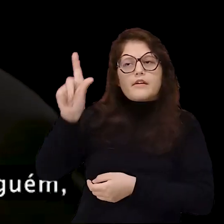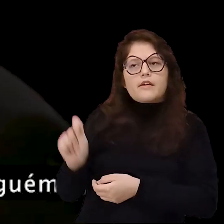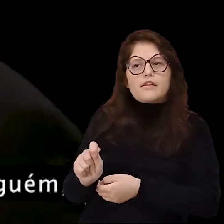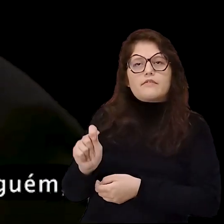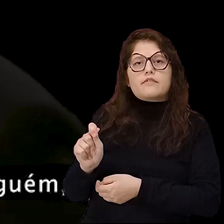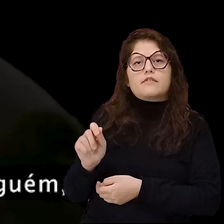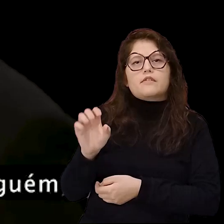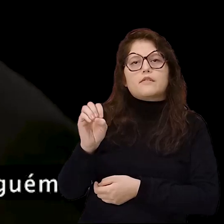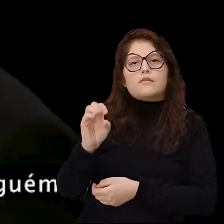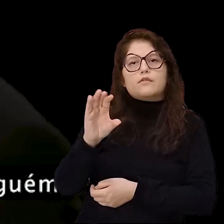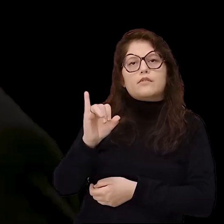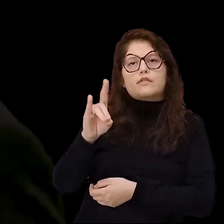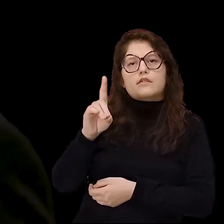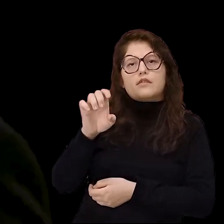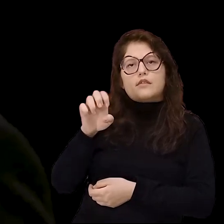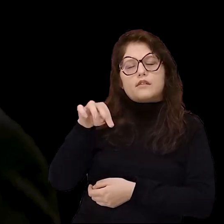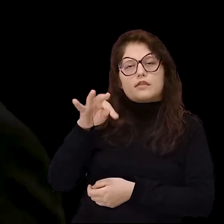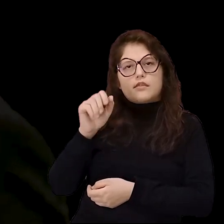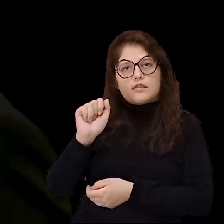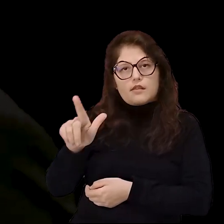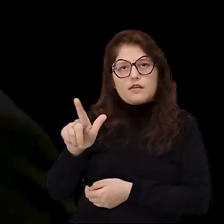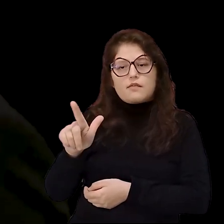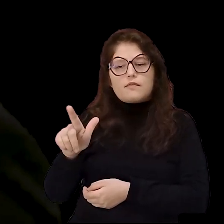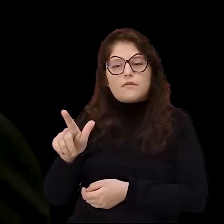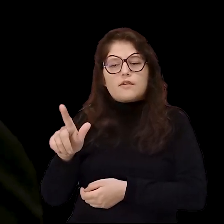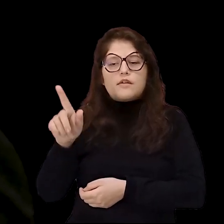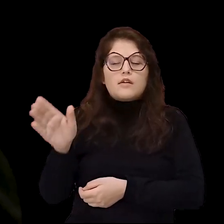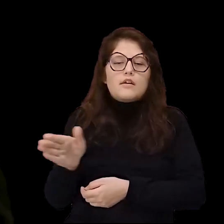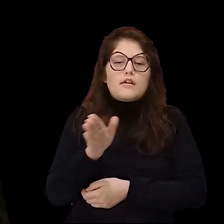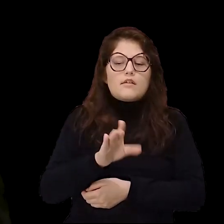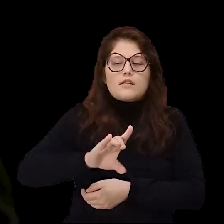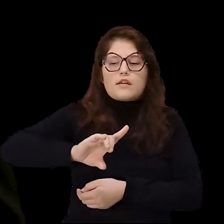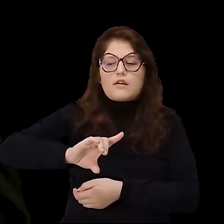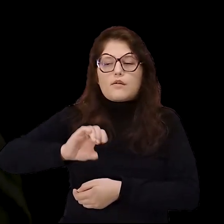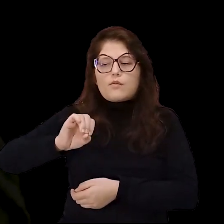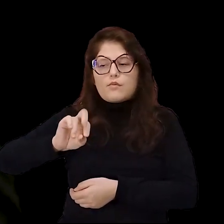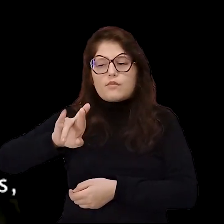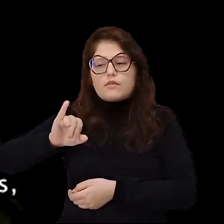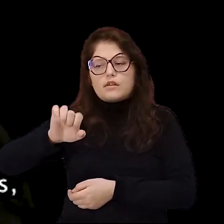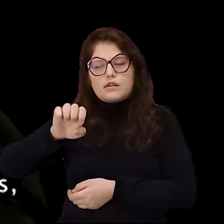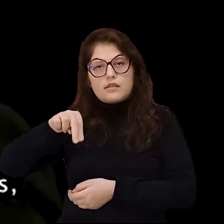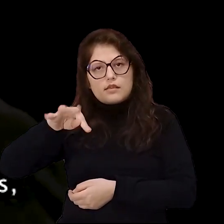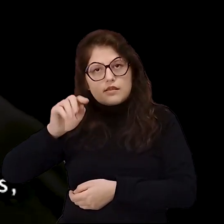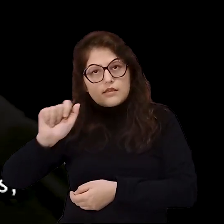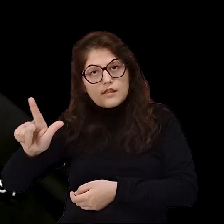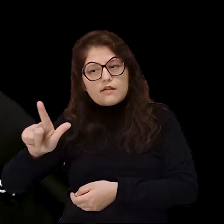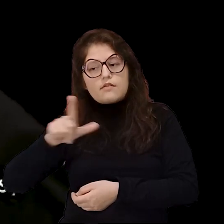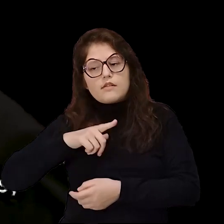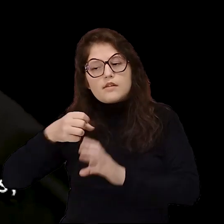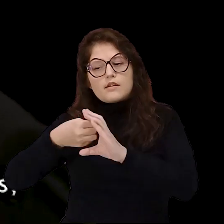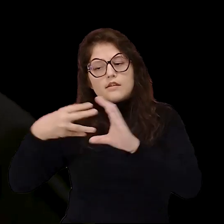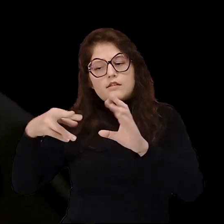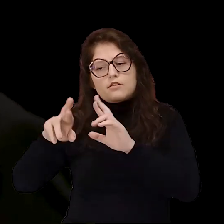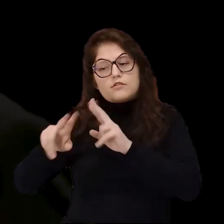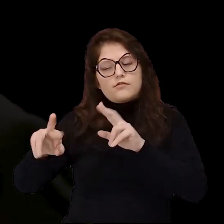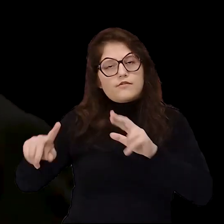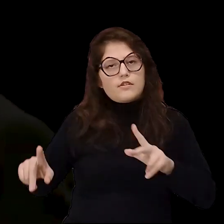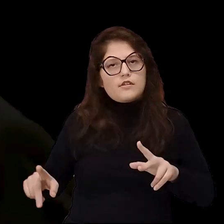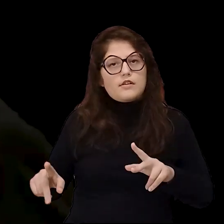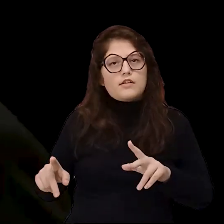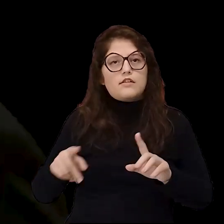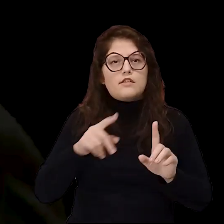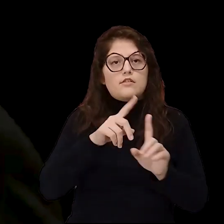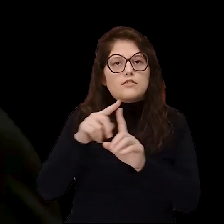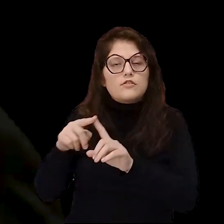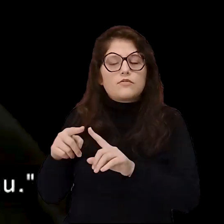describe my experience to someone. And he said, well, you know, that's West Africa and we're in East Africa, and our rituals are in some ways very different, but we